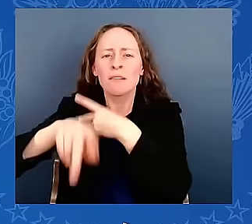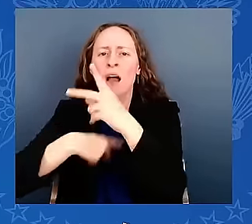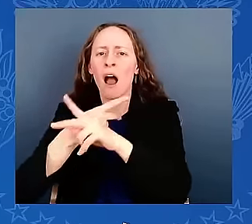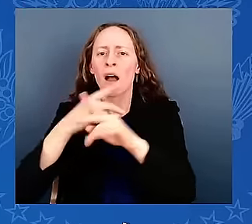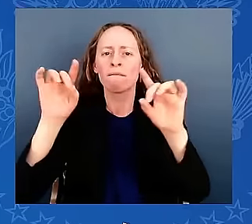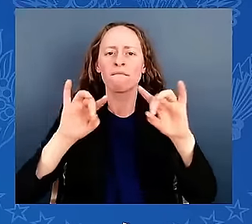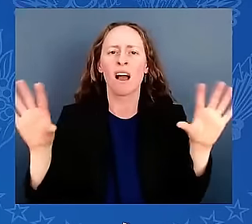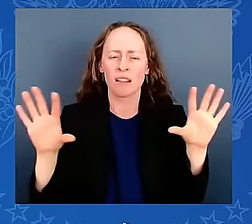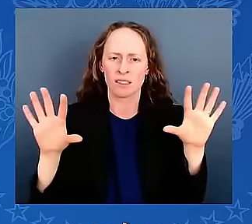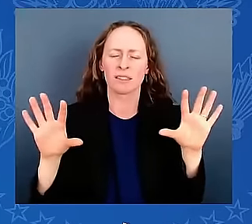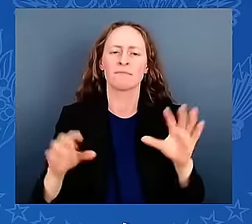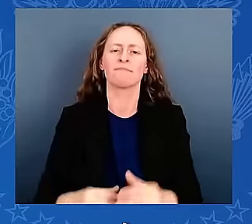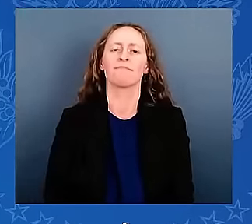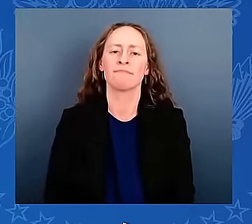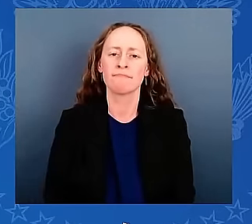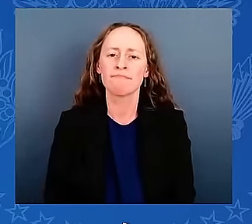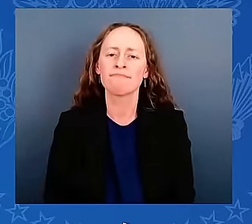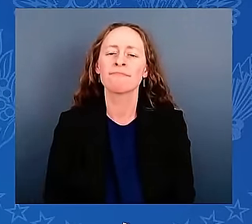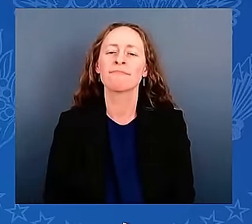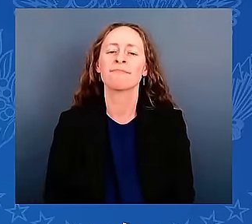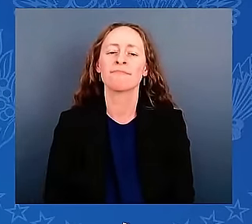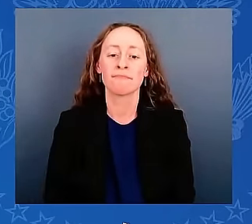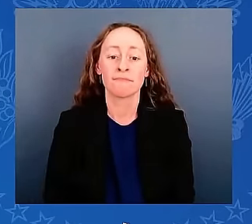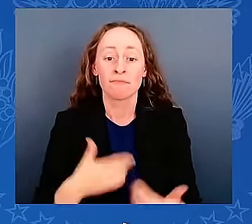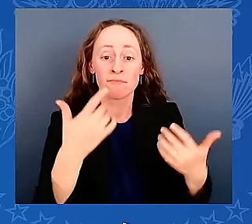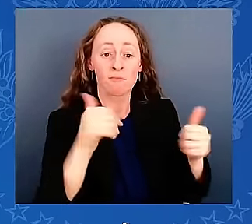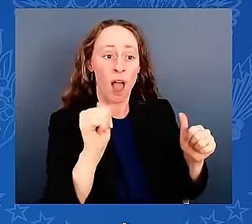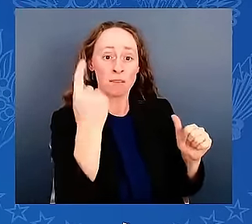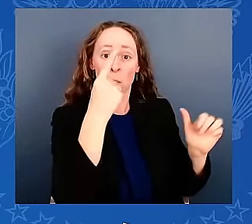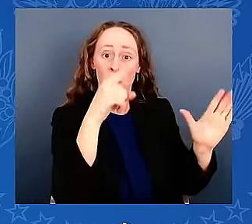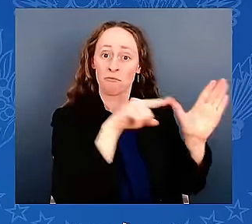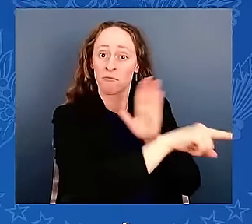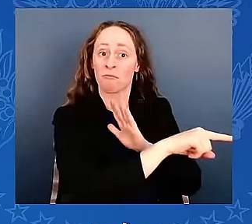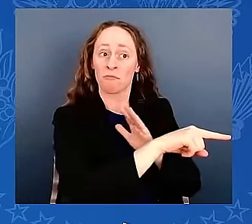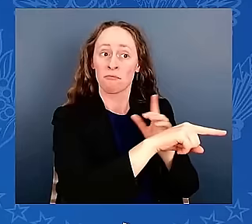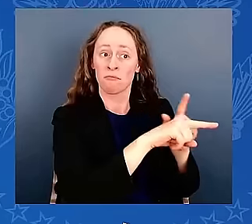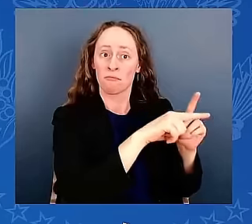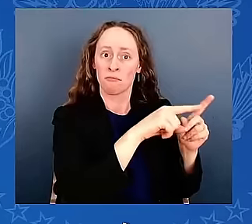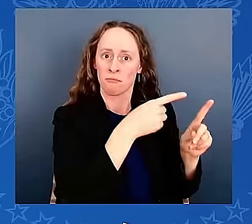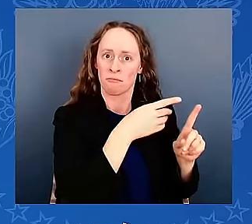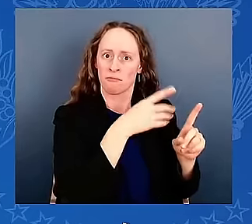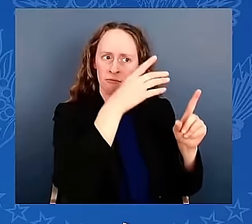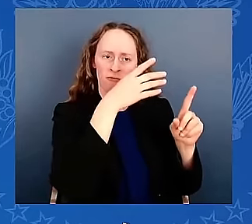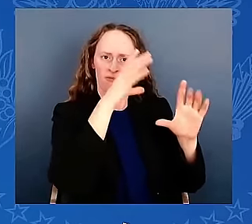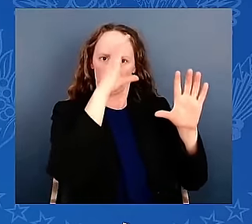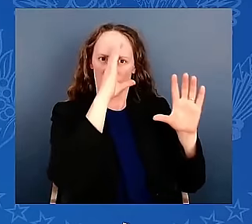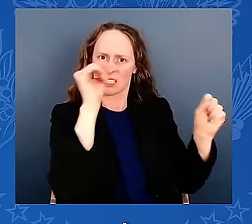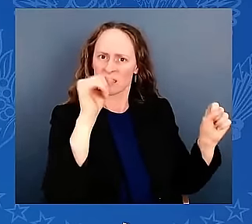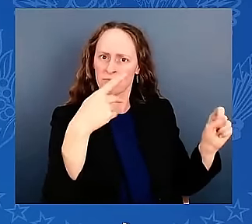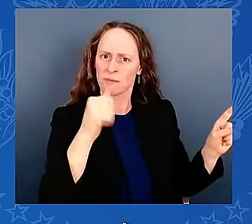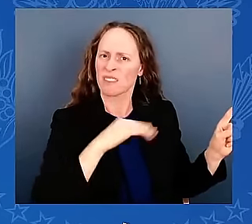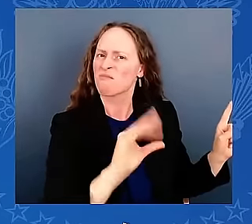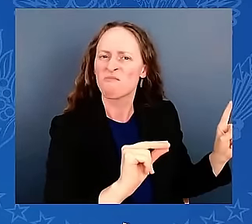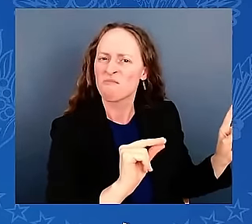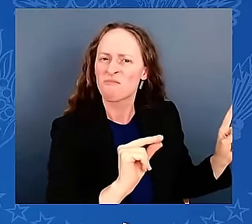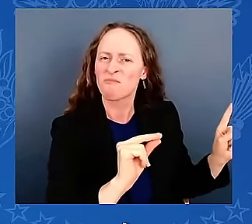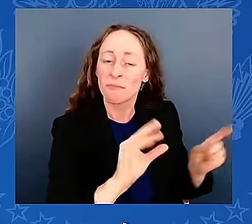Pennsylvania. We must stand against all violence. The violence perpetrated against George Floyd in Minnesota.